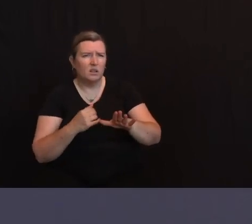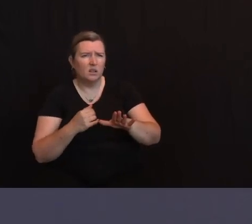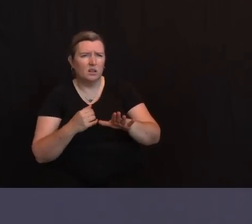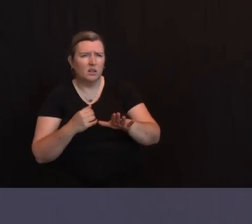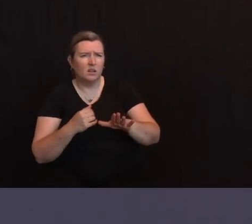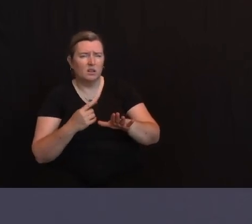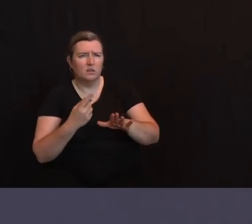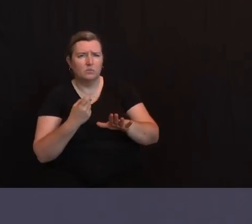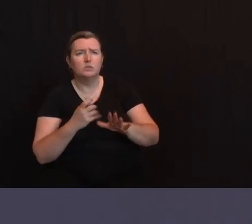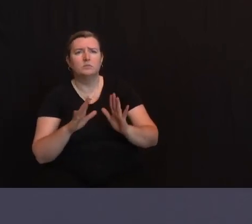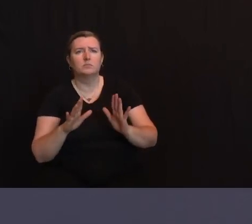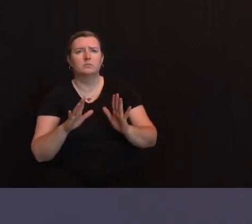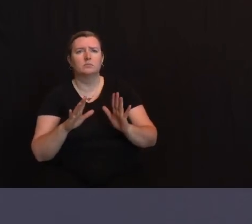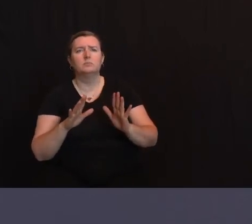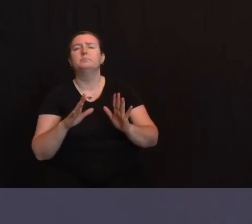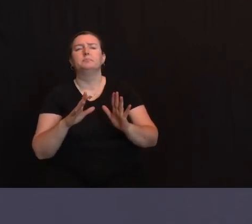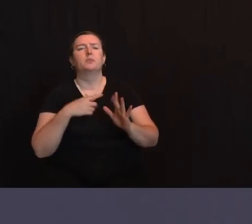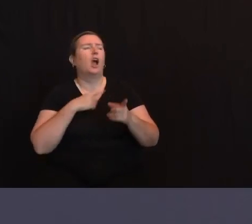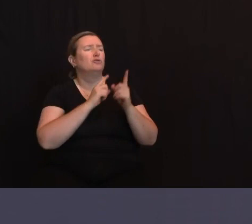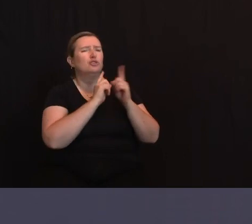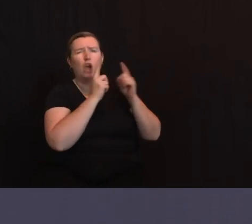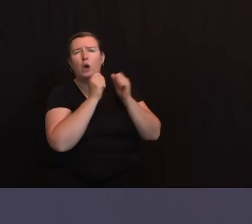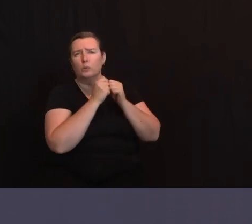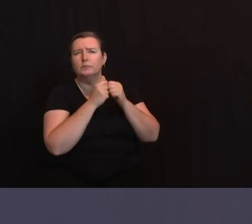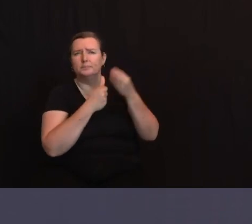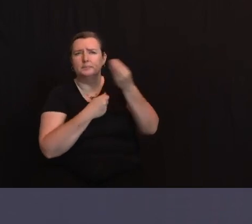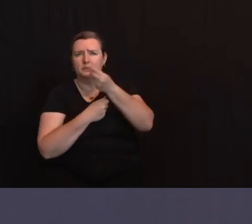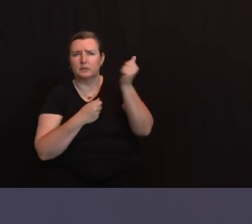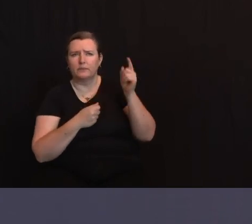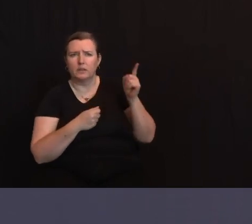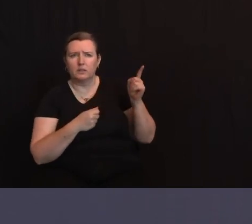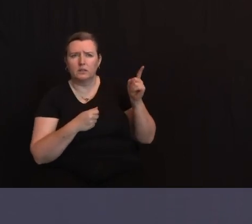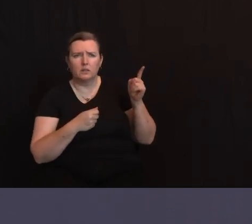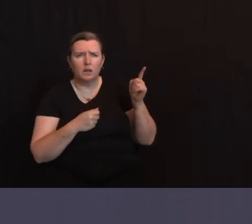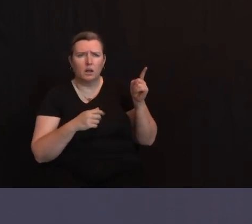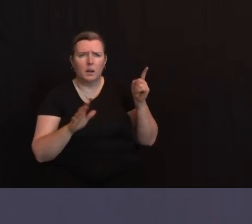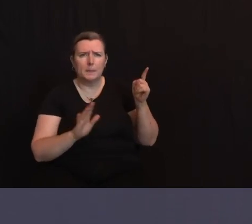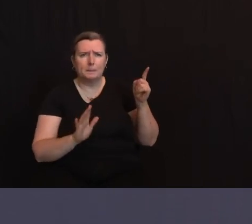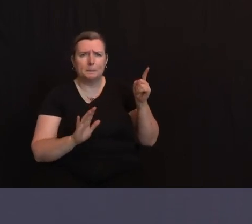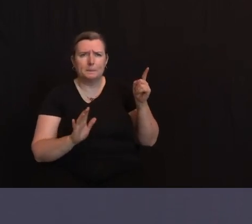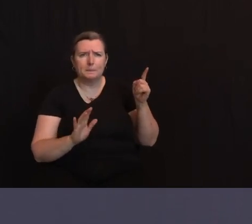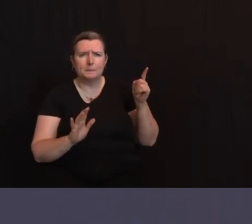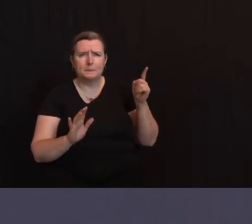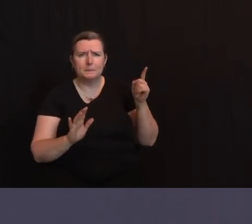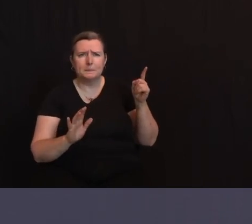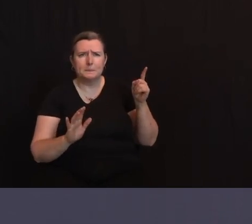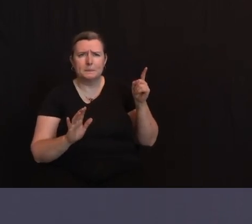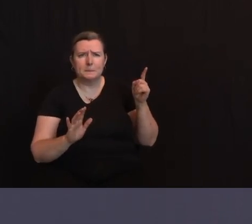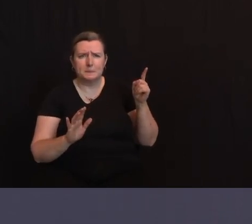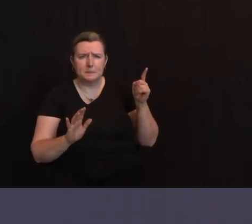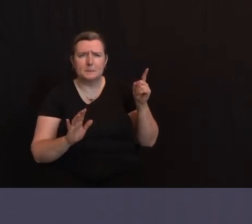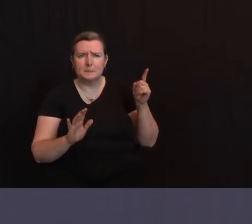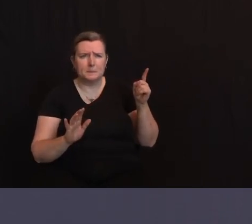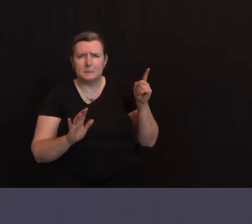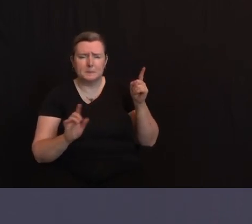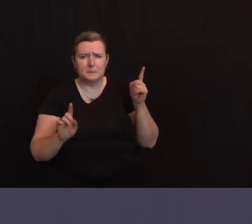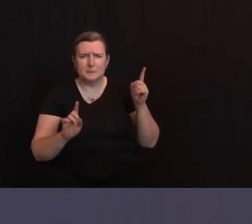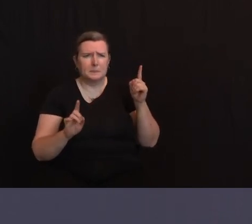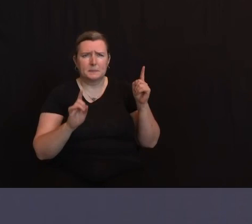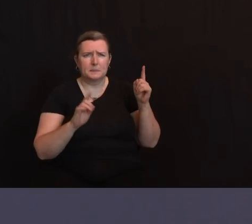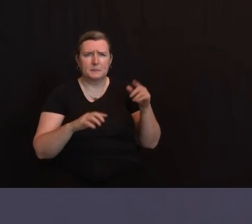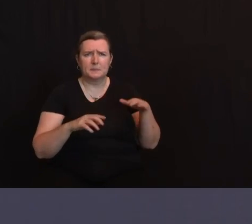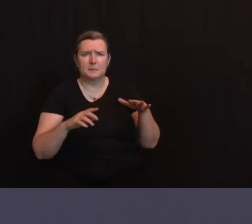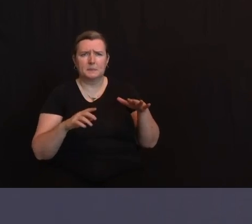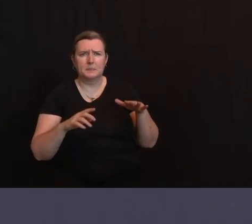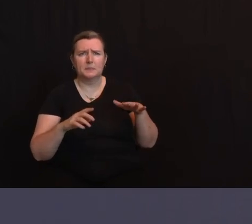them, Anthony Bucco and Right. You mean and Brandon. connect the dots between Washington? Yeah, so they thought it was premature. They thought that you should wait to see what kind of